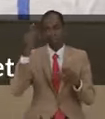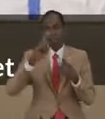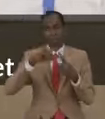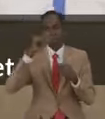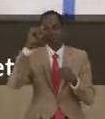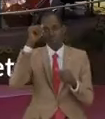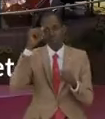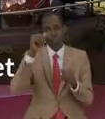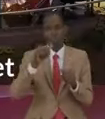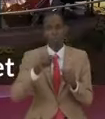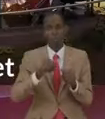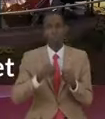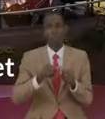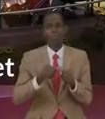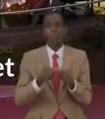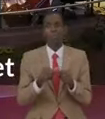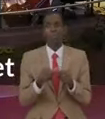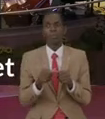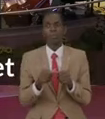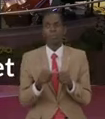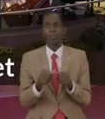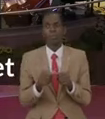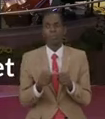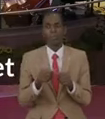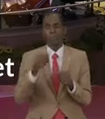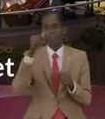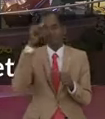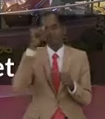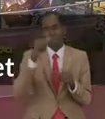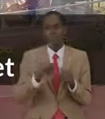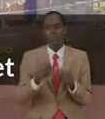forget to remember. Oh, don't forget to remember. Remember